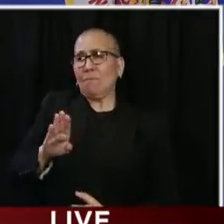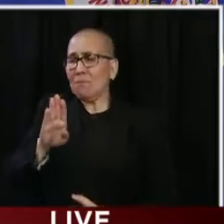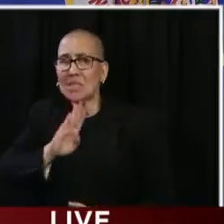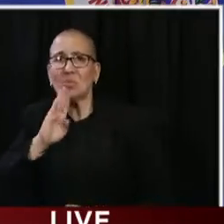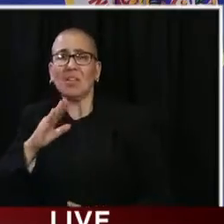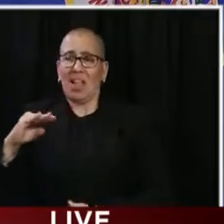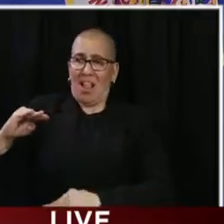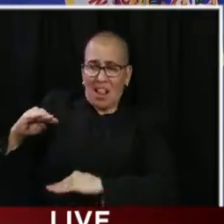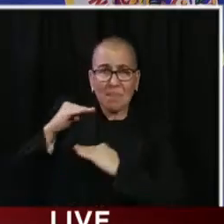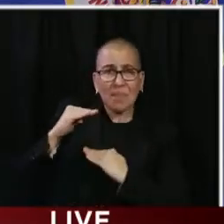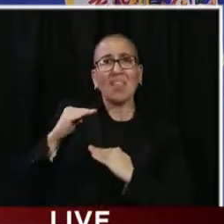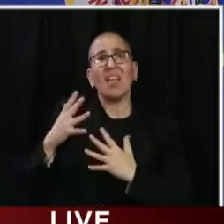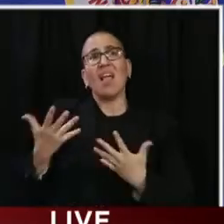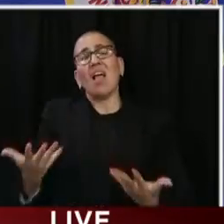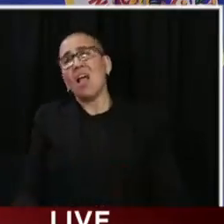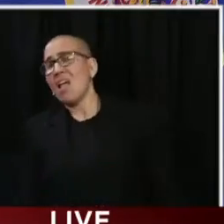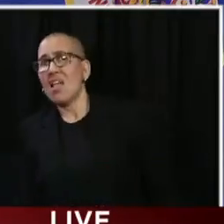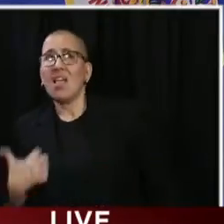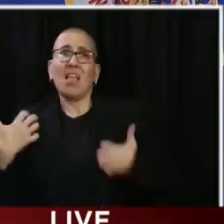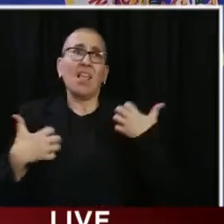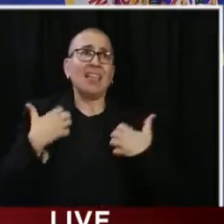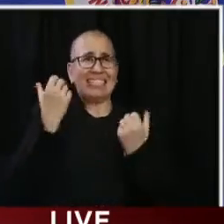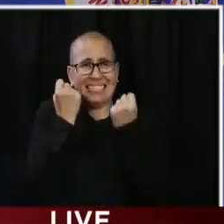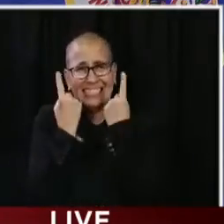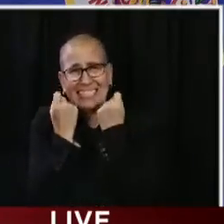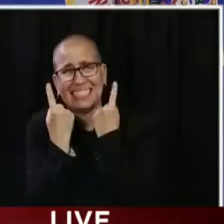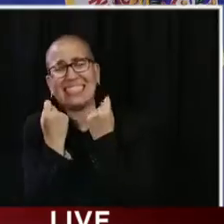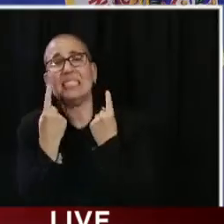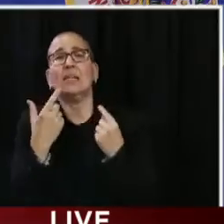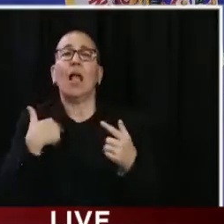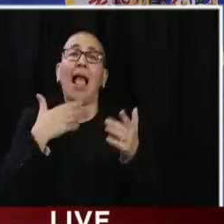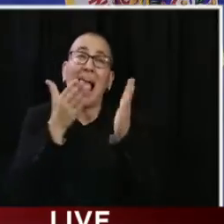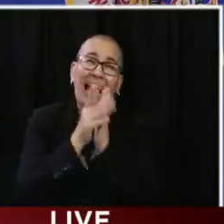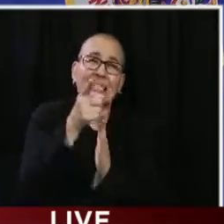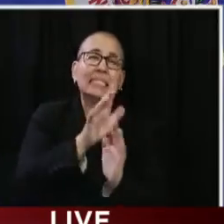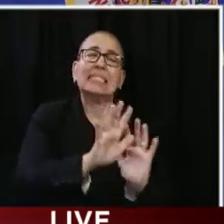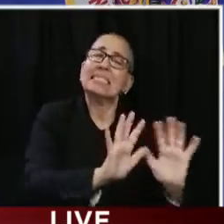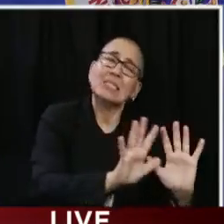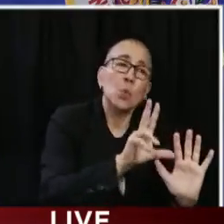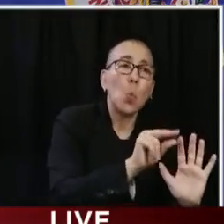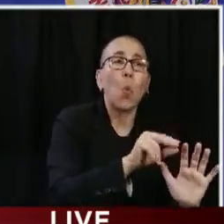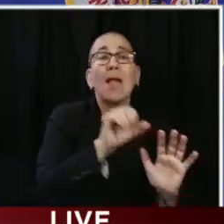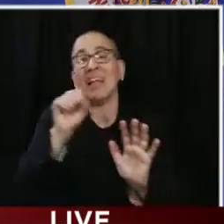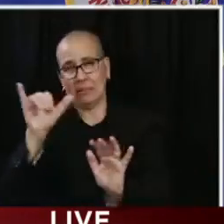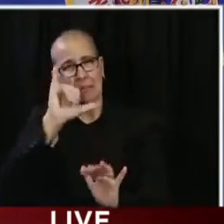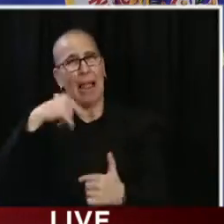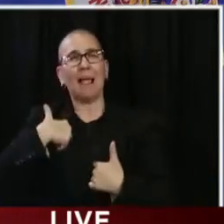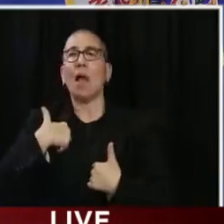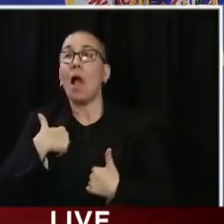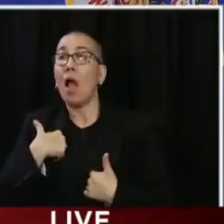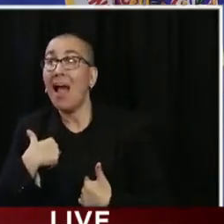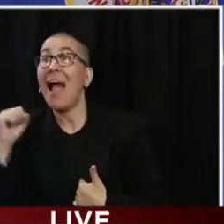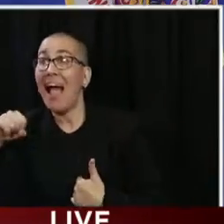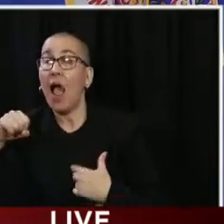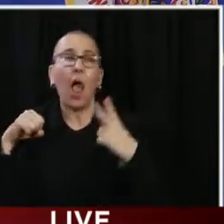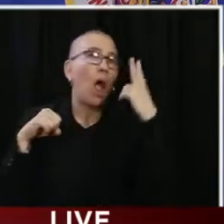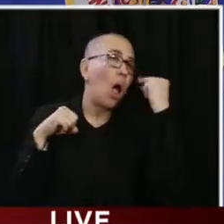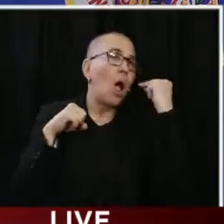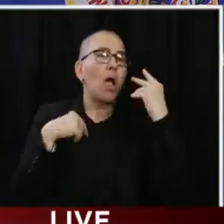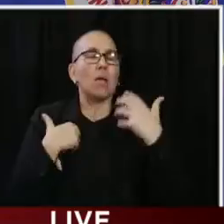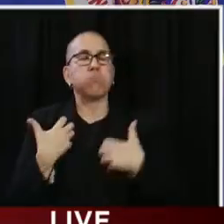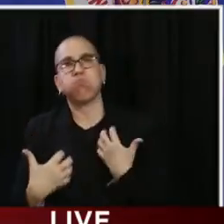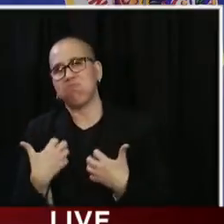to curtail back some of the things that we want to do. But in a time of great uncertainty, how we conduct ourselves is the